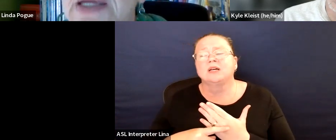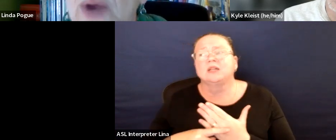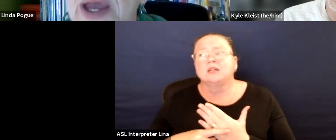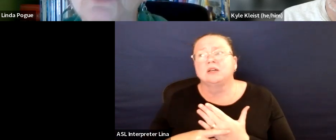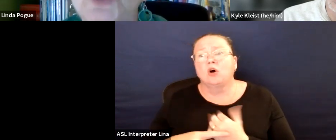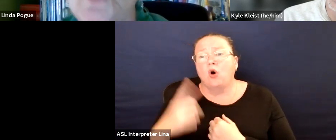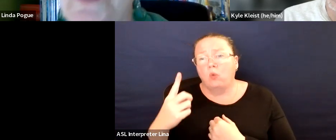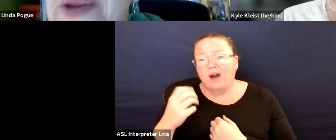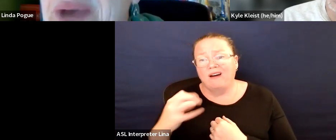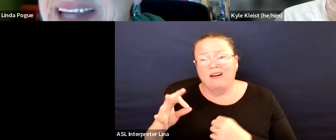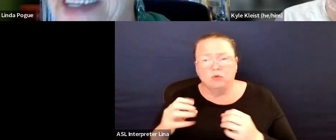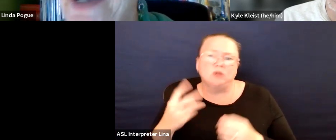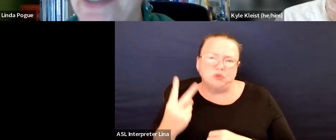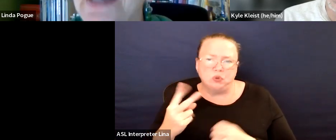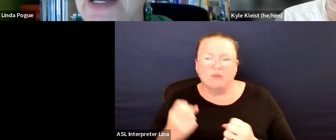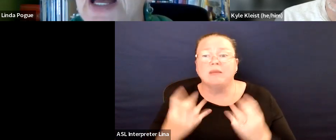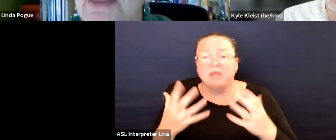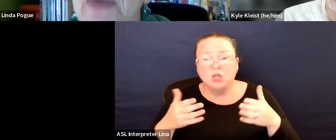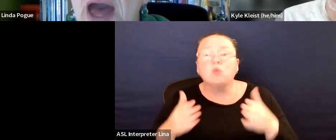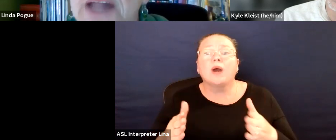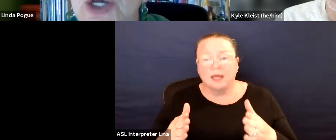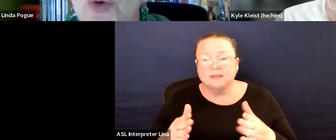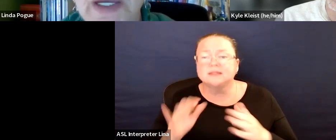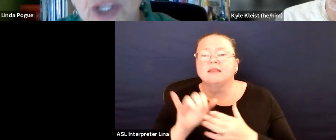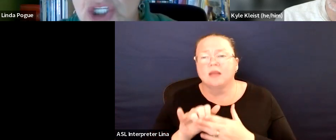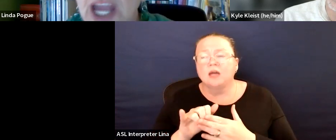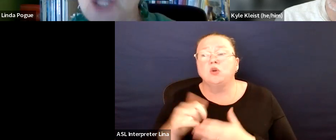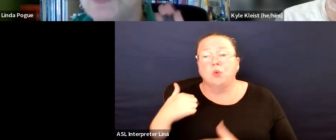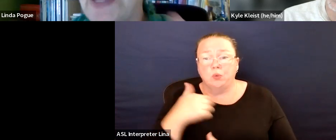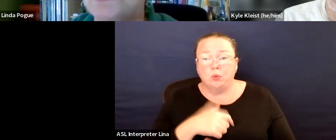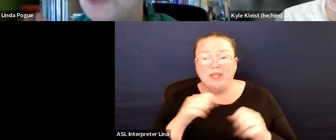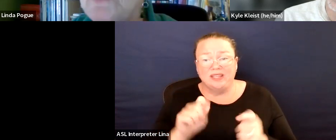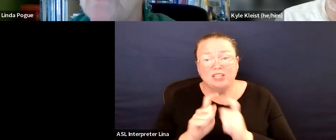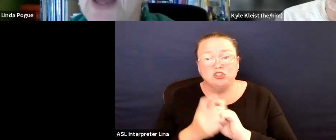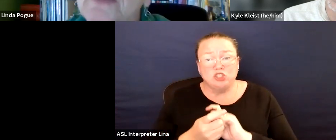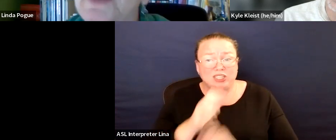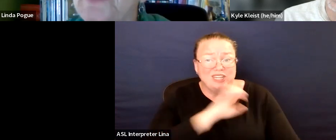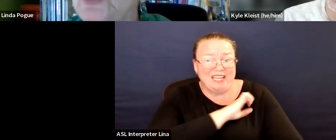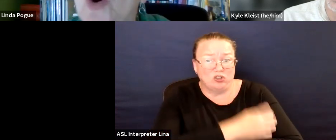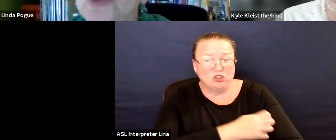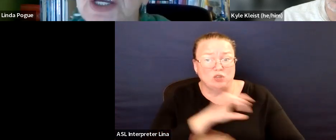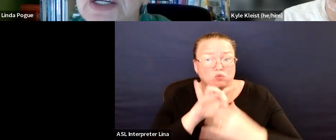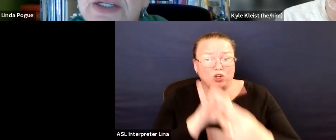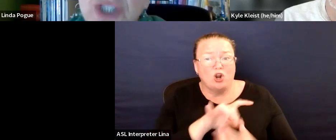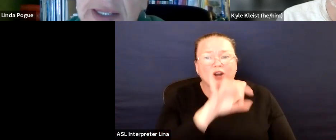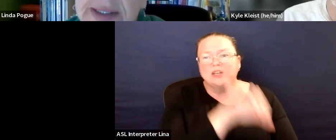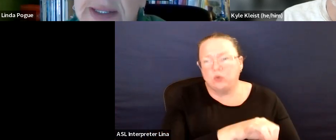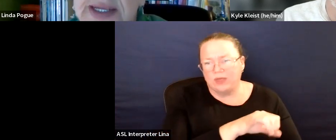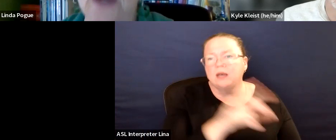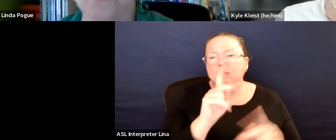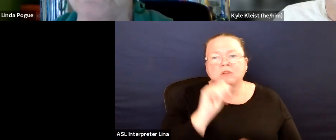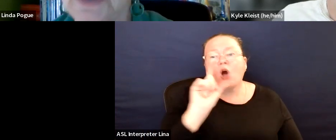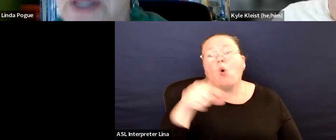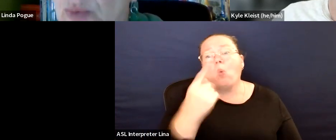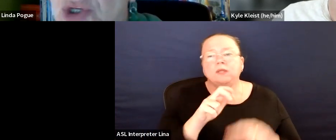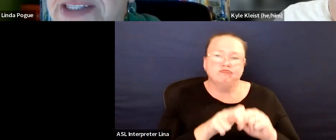of the many ways, or two of the many ways, should I say, that we can change the energy around that people are not just sitting